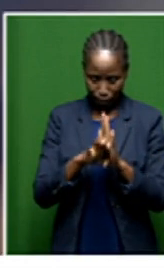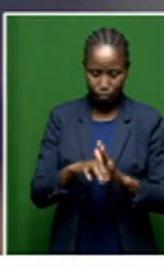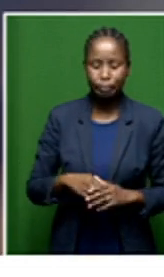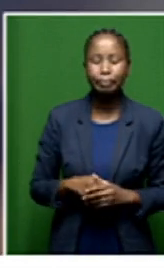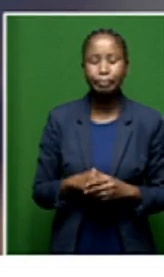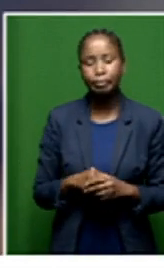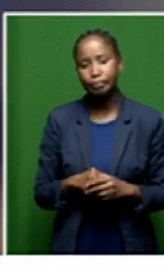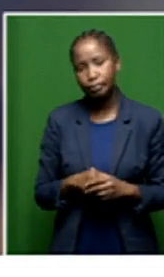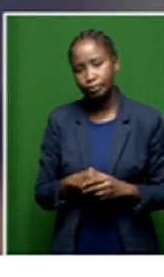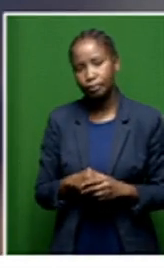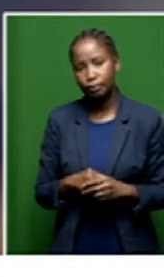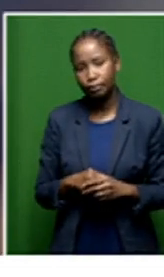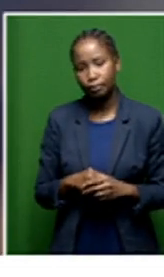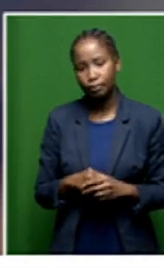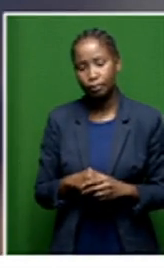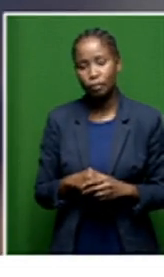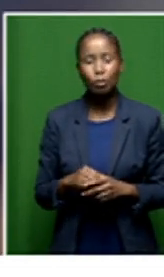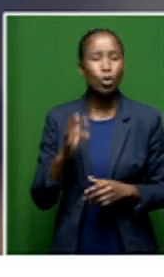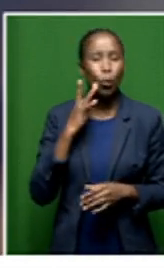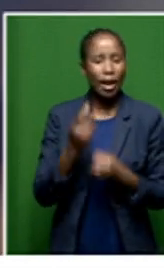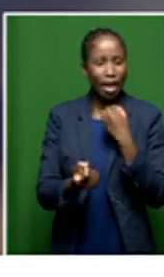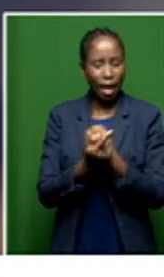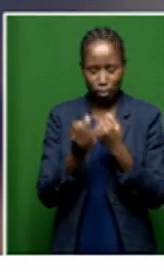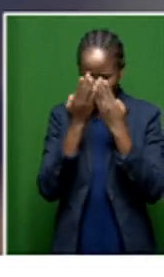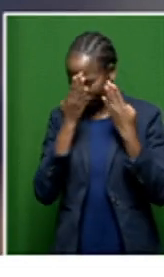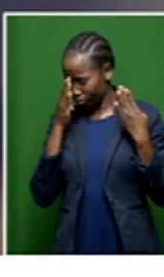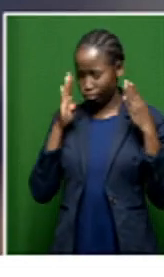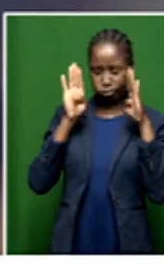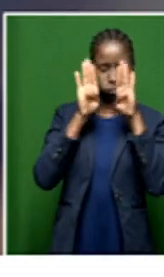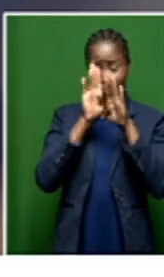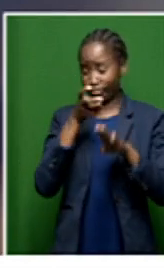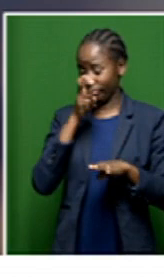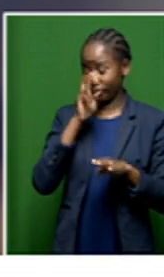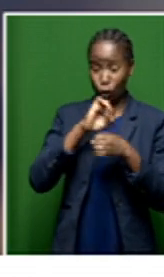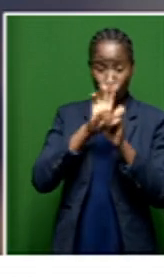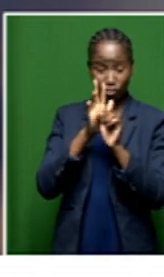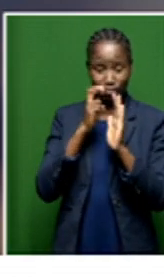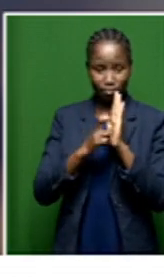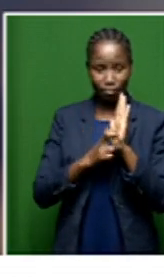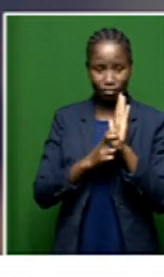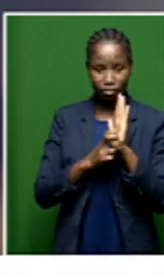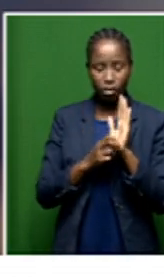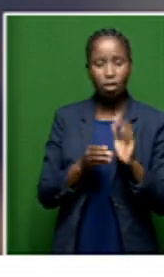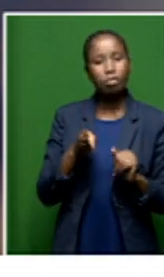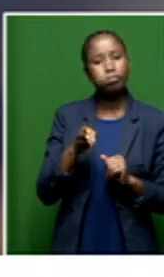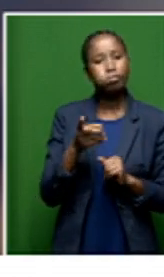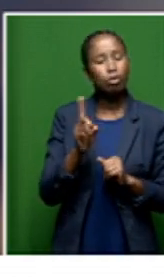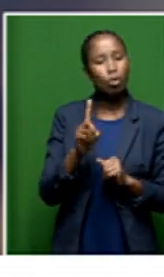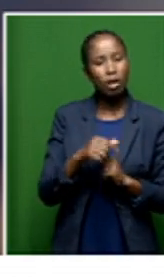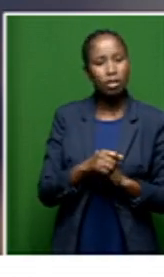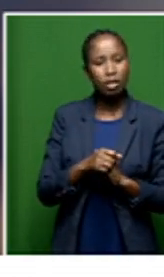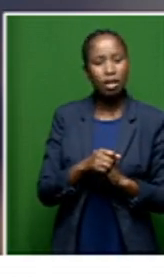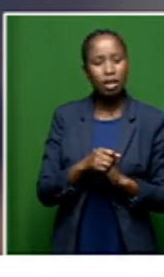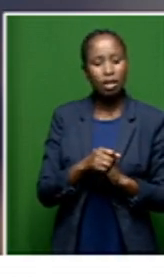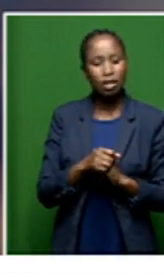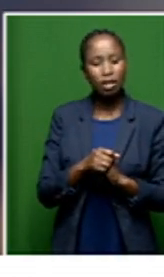we were in a hard lockdown, level 4, level 5, e-commerce was taking place. Why did we not ensure that